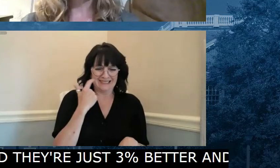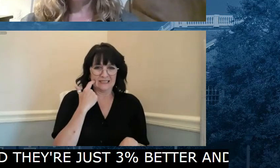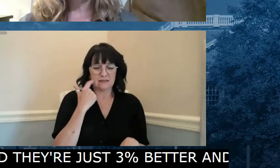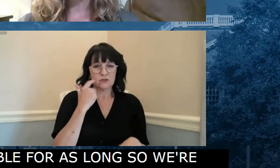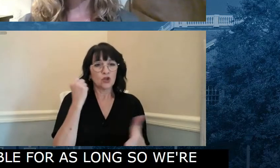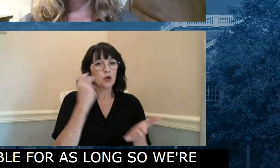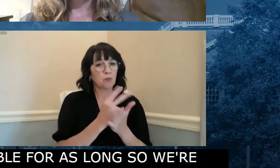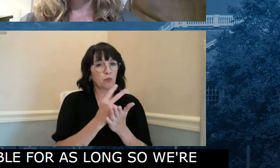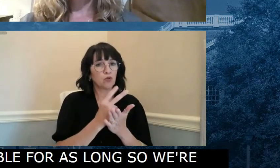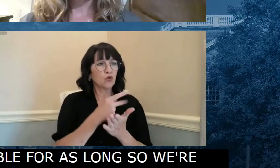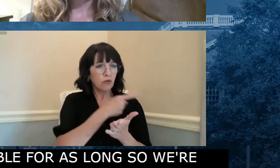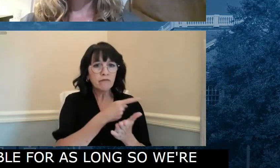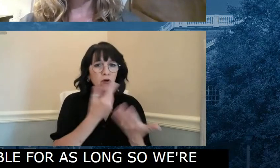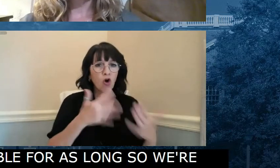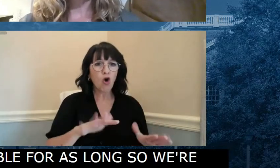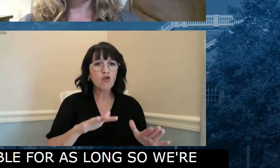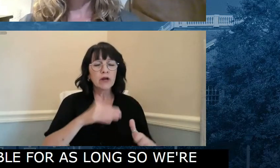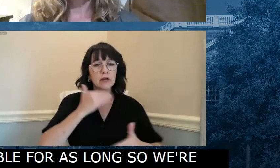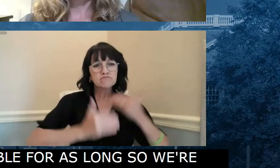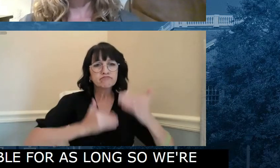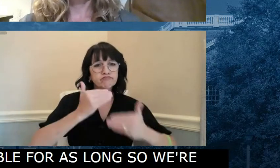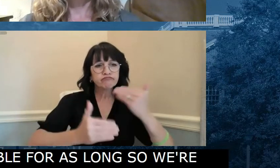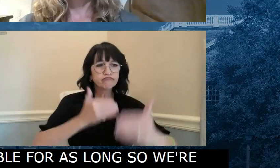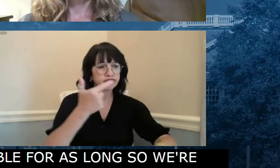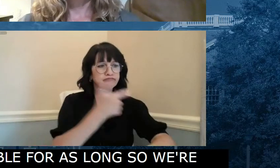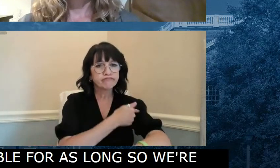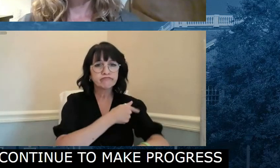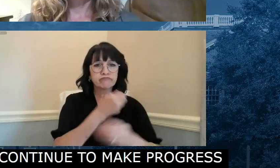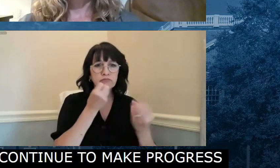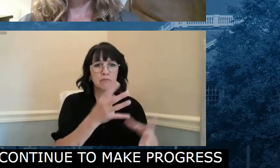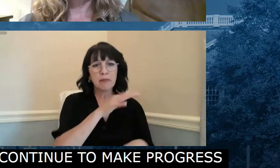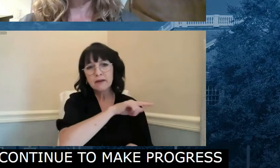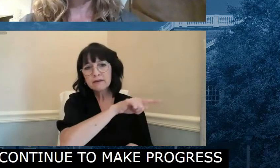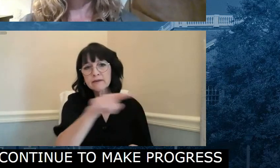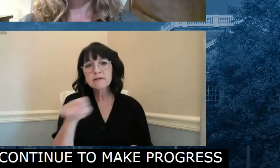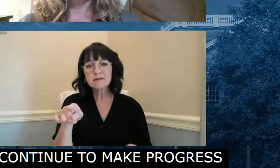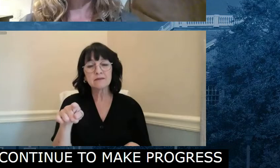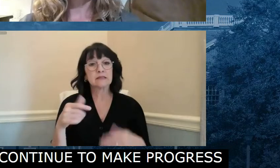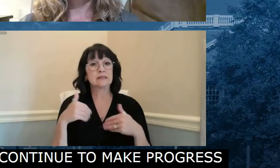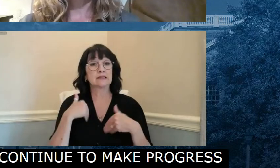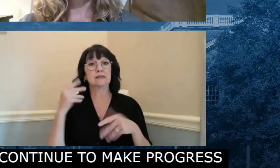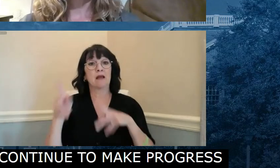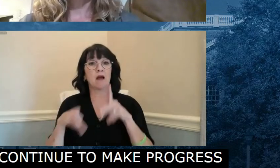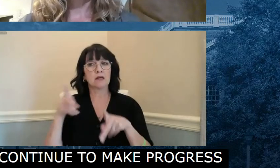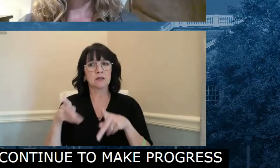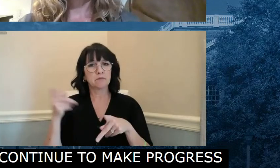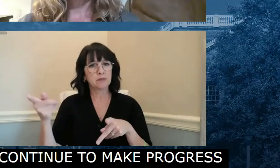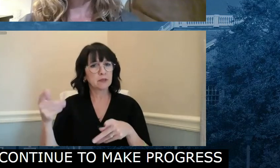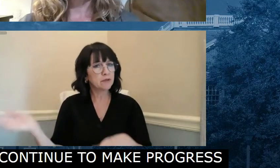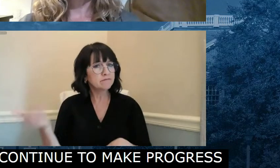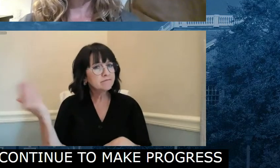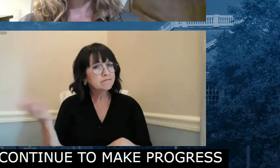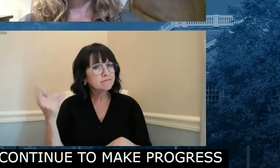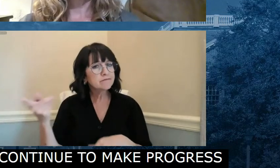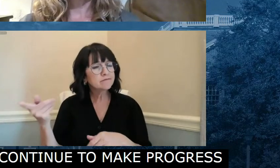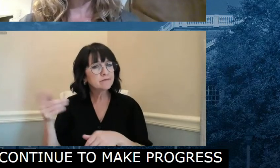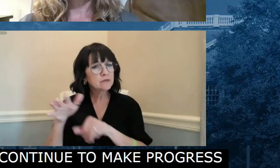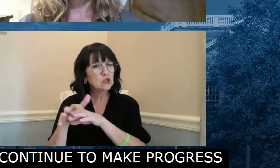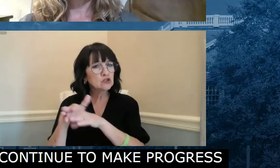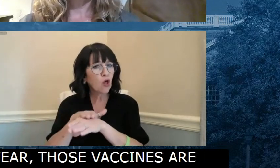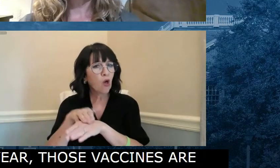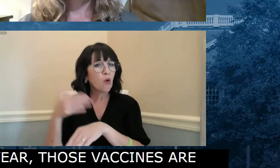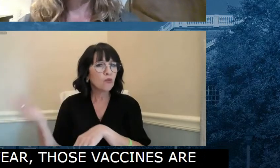make progress as we move towards the school year. Those vaccines are safe and they're efficacious for those